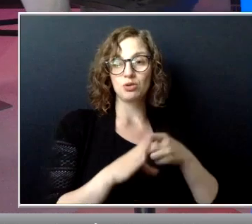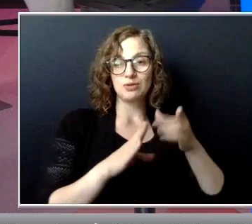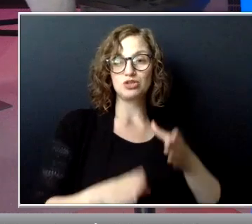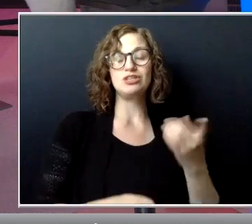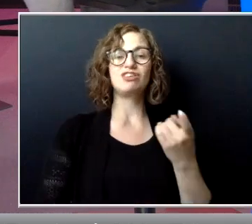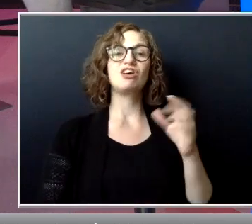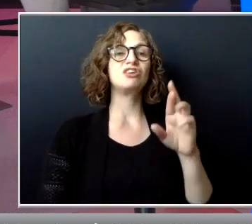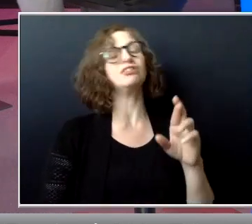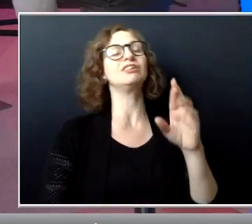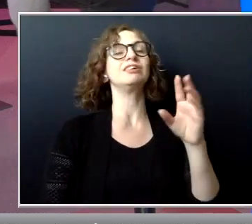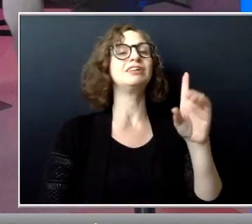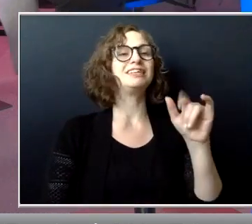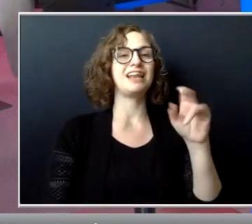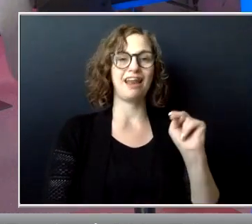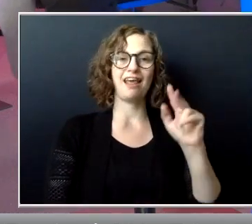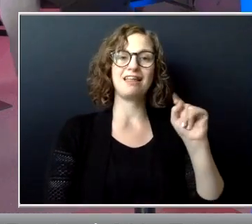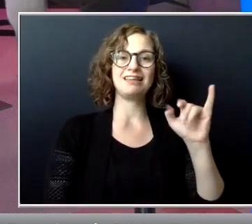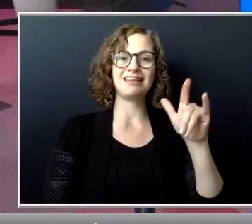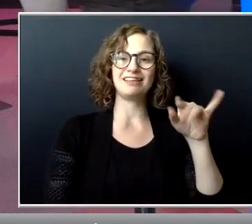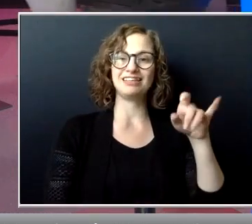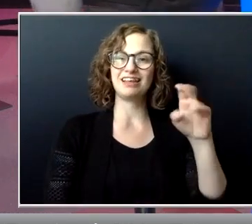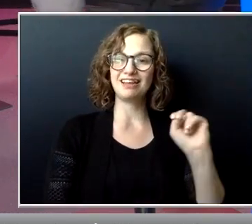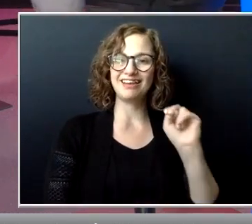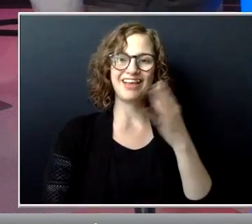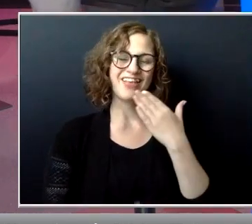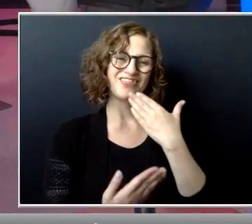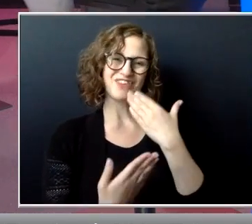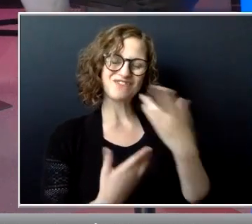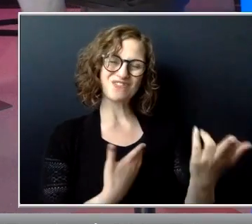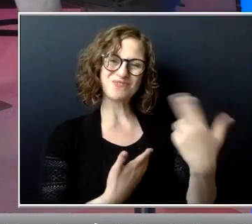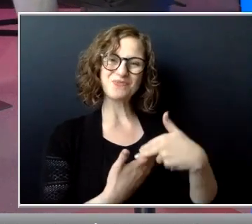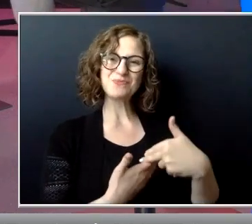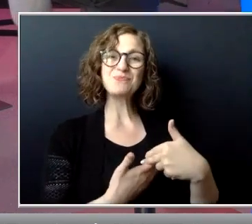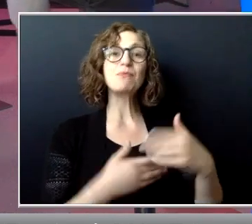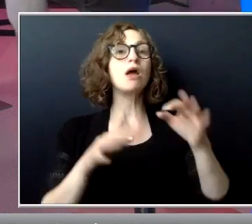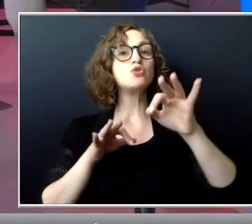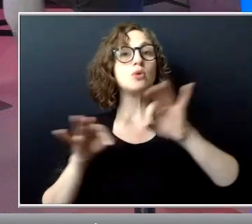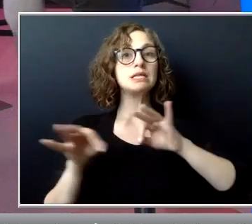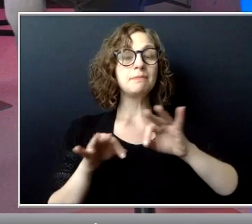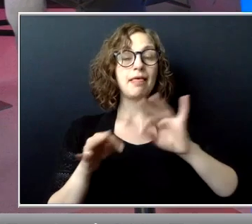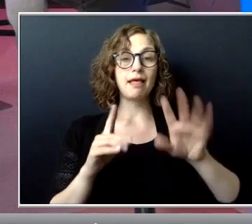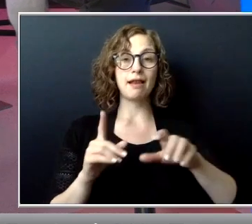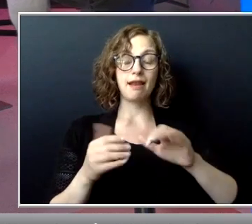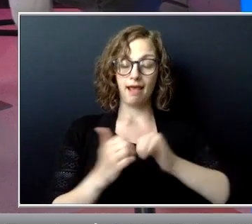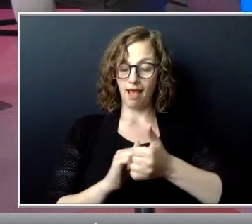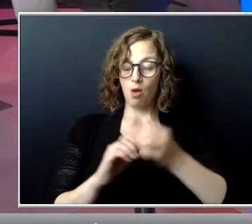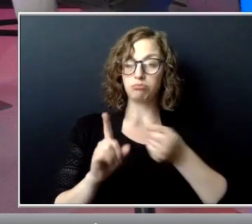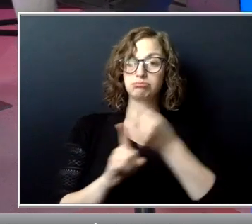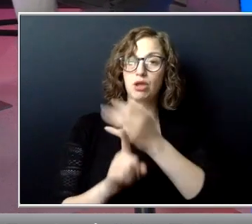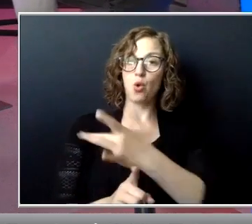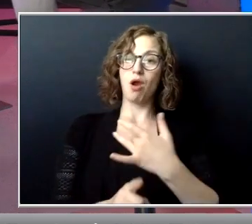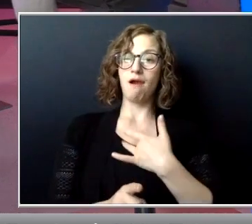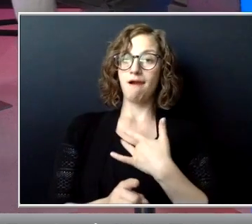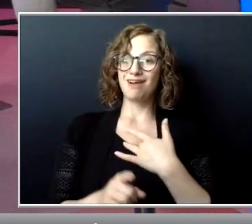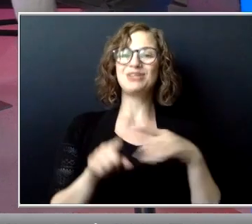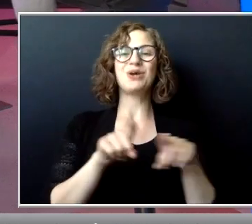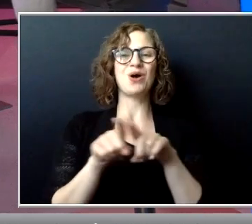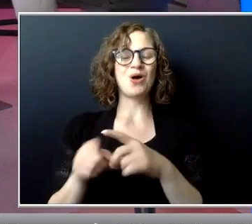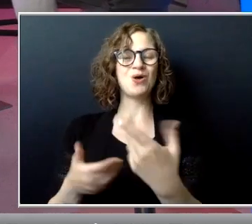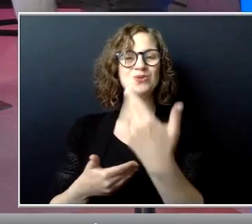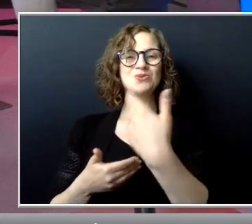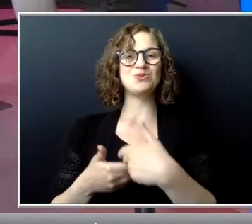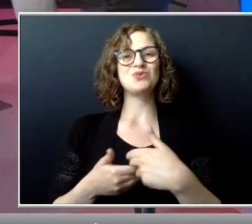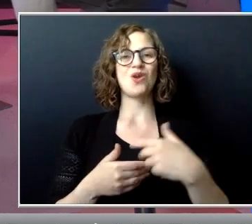here. We appreciate your knowledge on this. And to explain the impact to your heart on a deeper level, we're joined by cardiologist Dr.